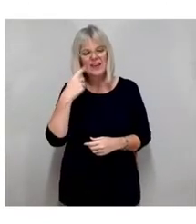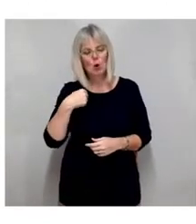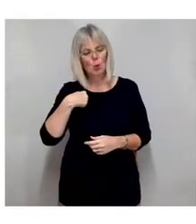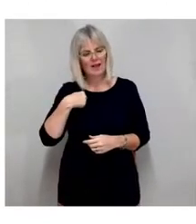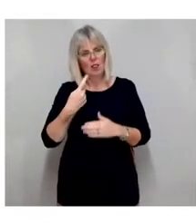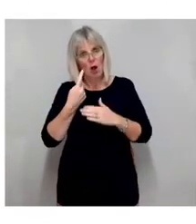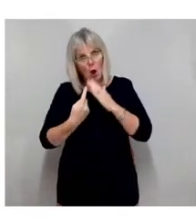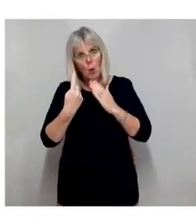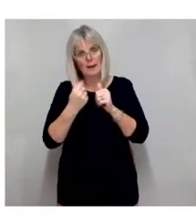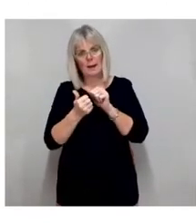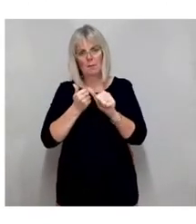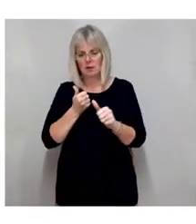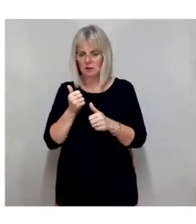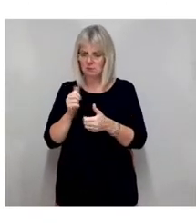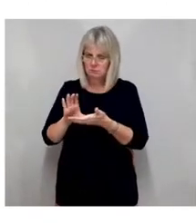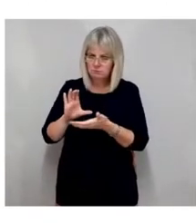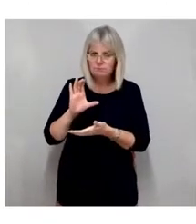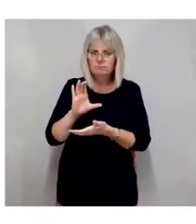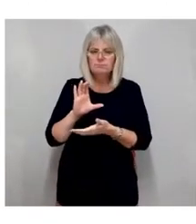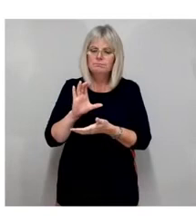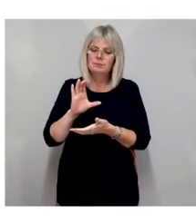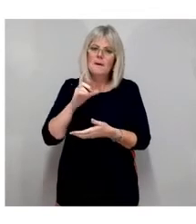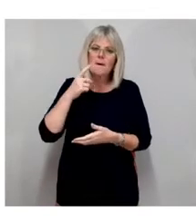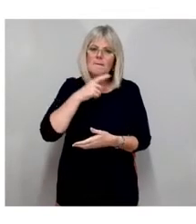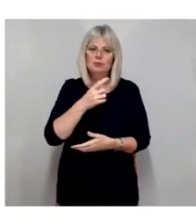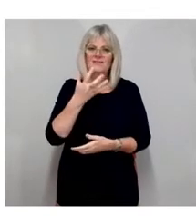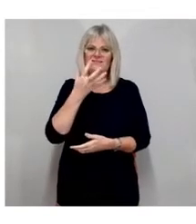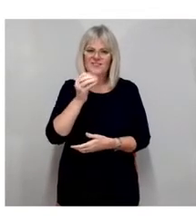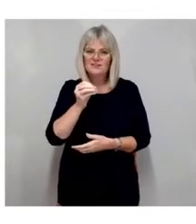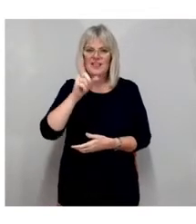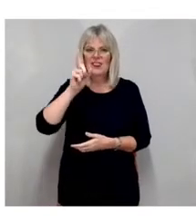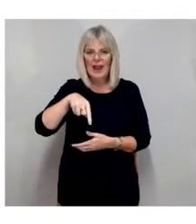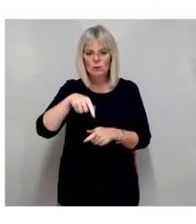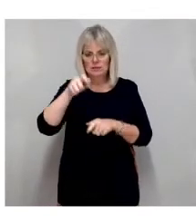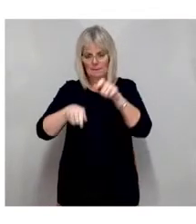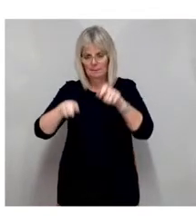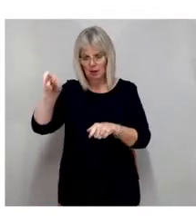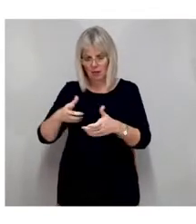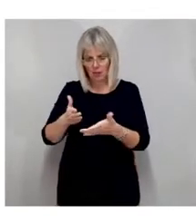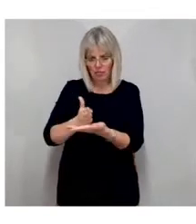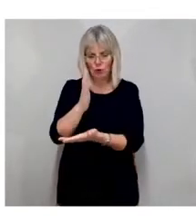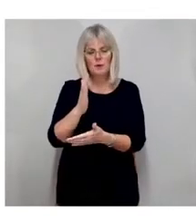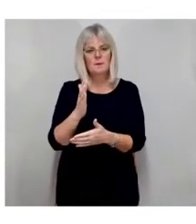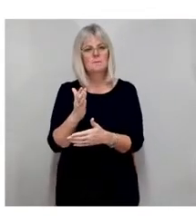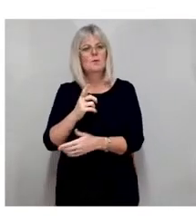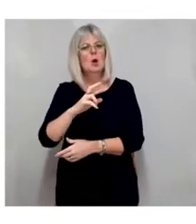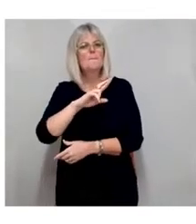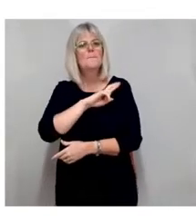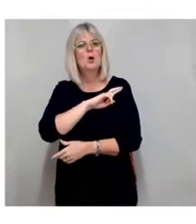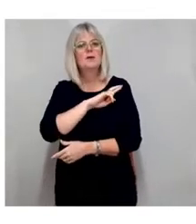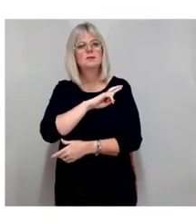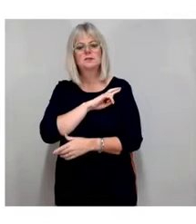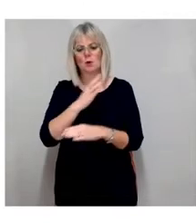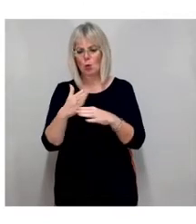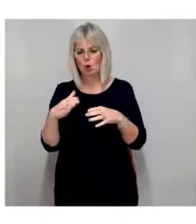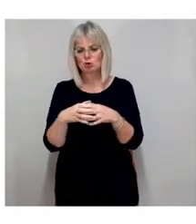putting 150,000 people through purpose workshops. What is your purpose and mission in life? How does your individual purpose